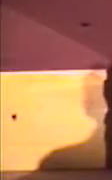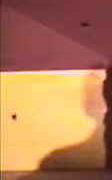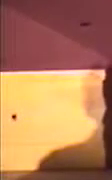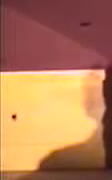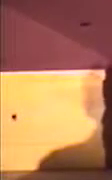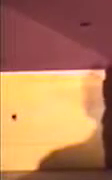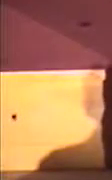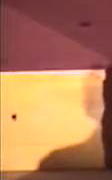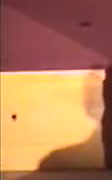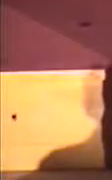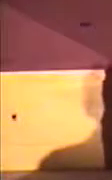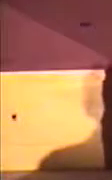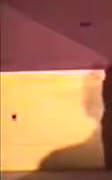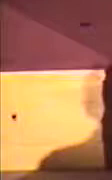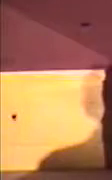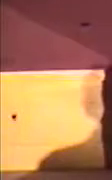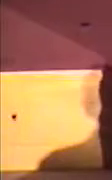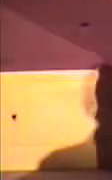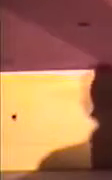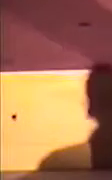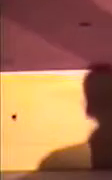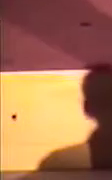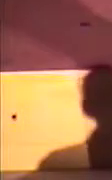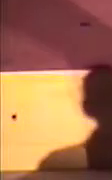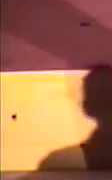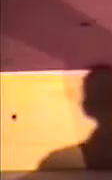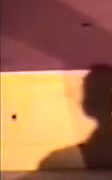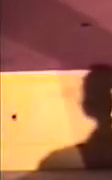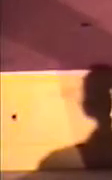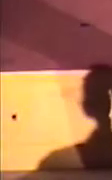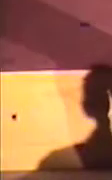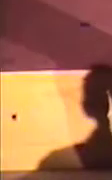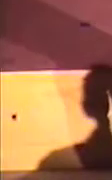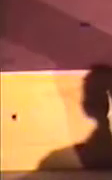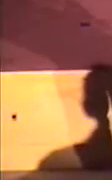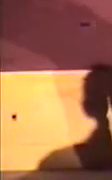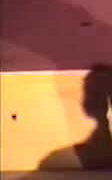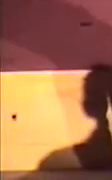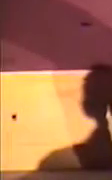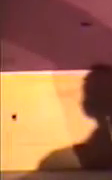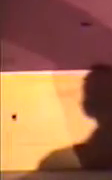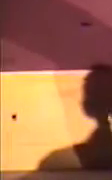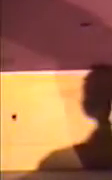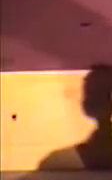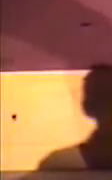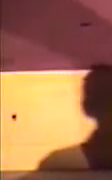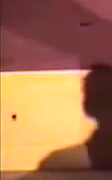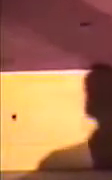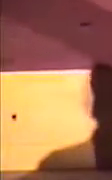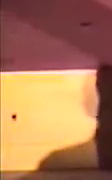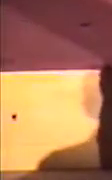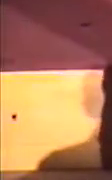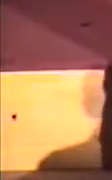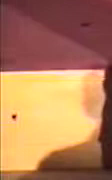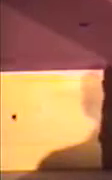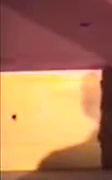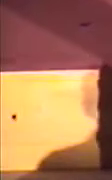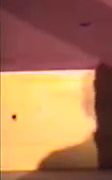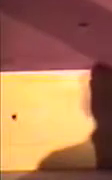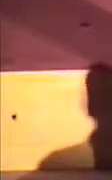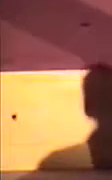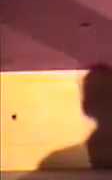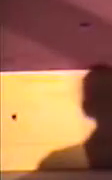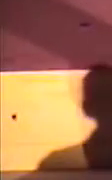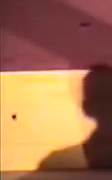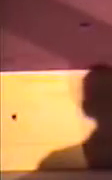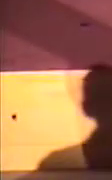It is so very powerful. And so I want to encourage you this morning that we're going to sing this song of invitation. And if you are not in a relationship with